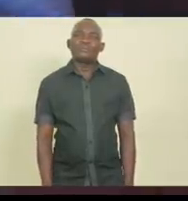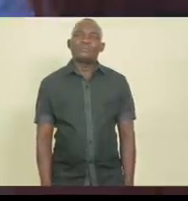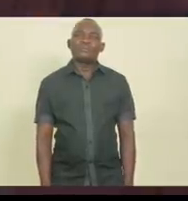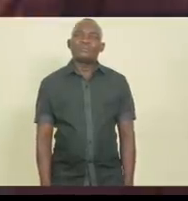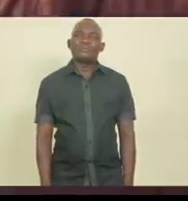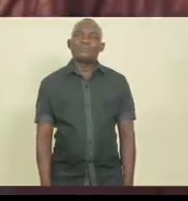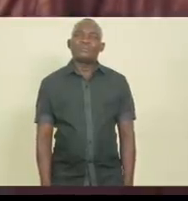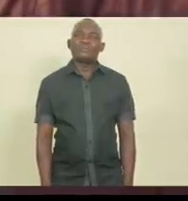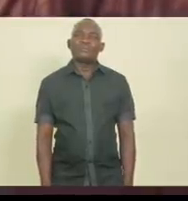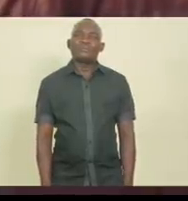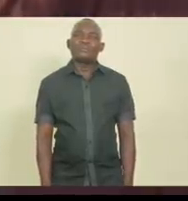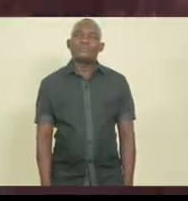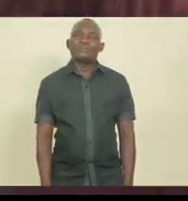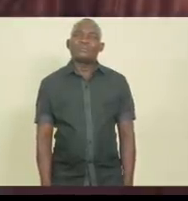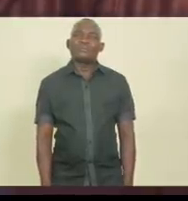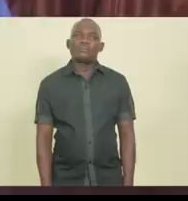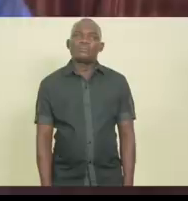That's your phone?